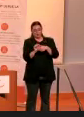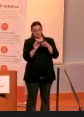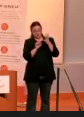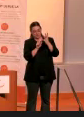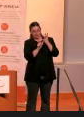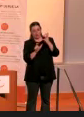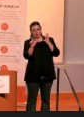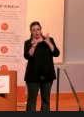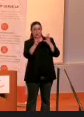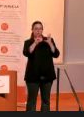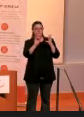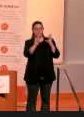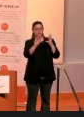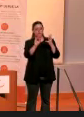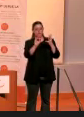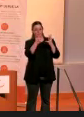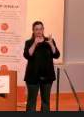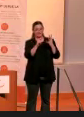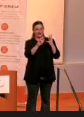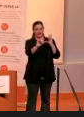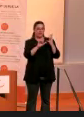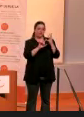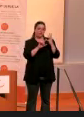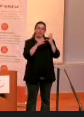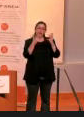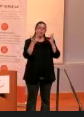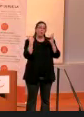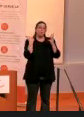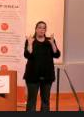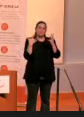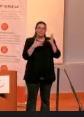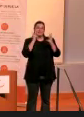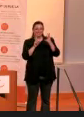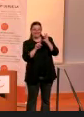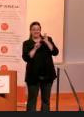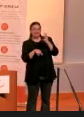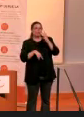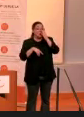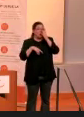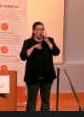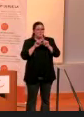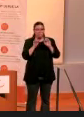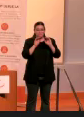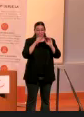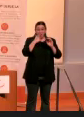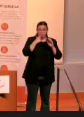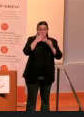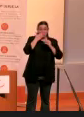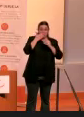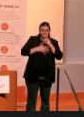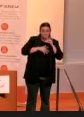mentioned already is part of this. Now, there's no good blood tests to determine who has this and who